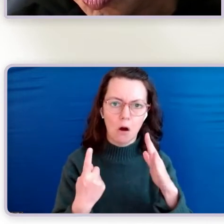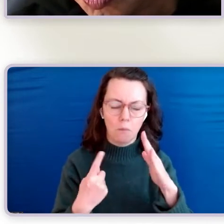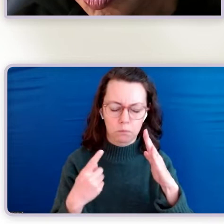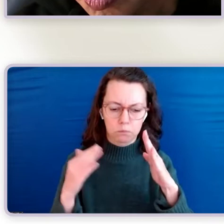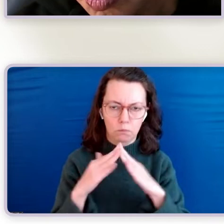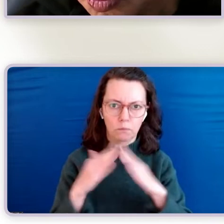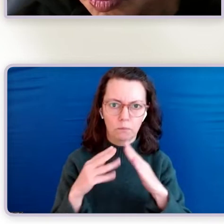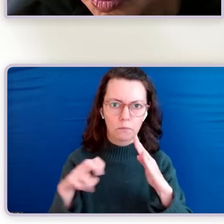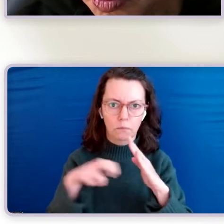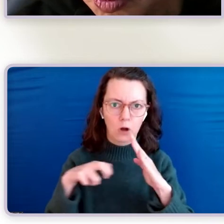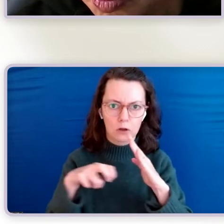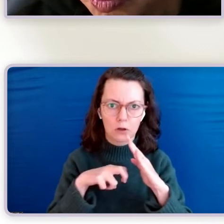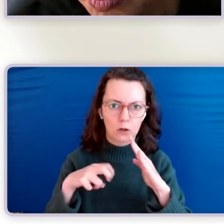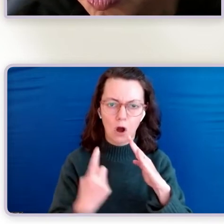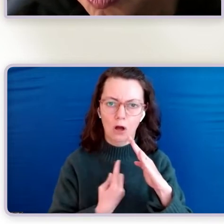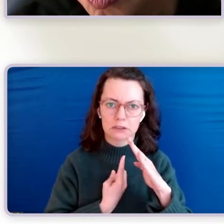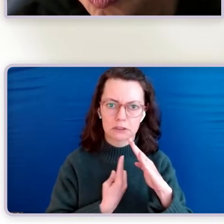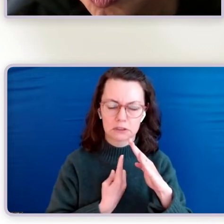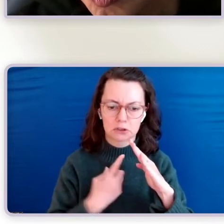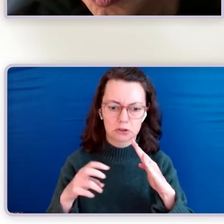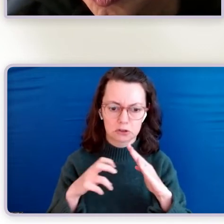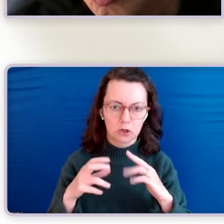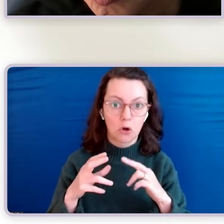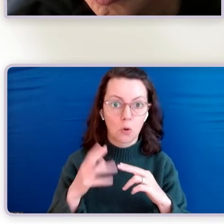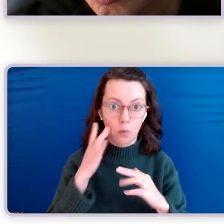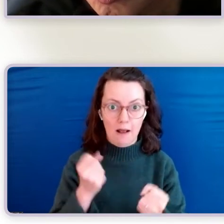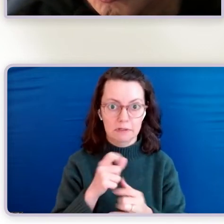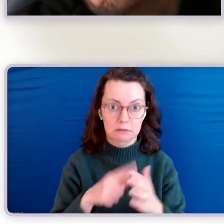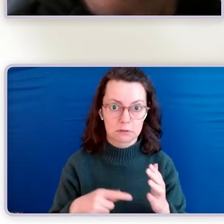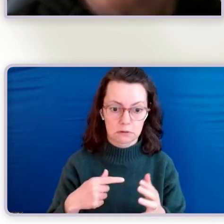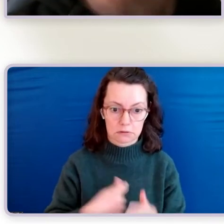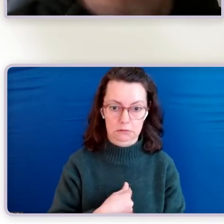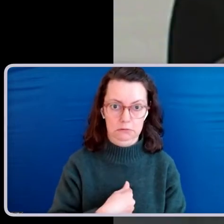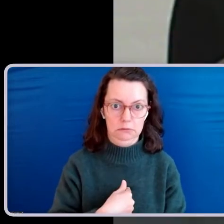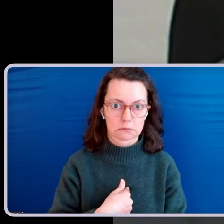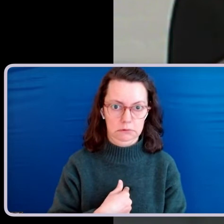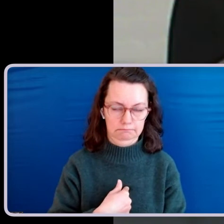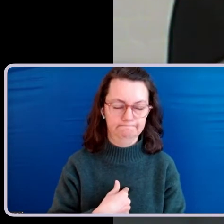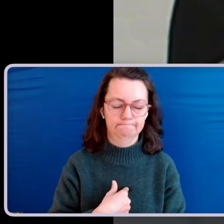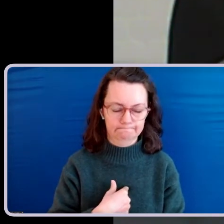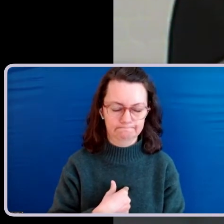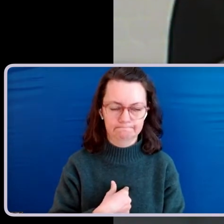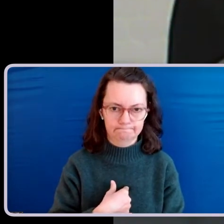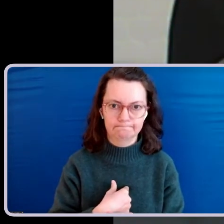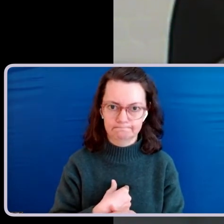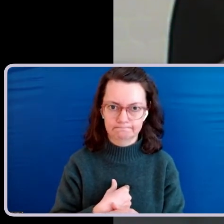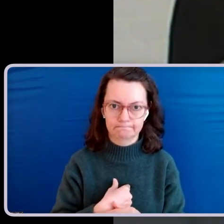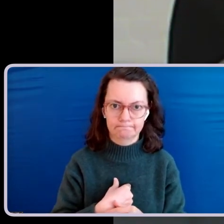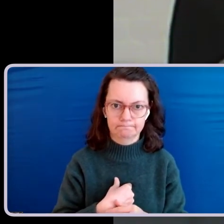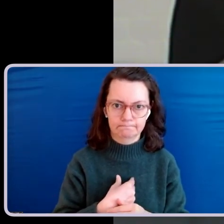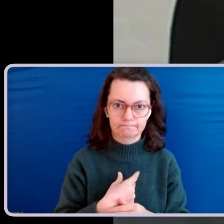disability? This is one close to my heart. I know, like many other people who are